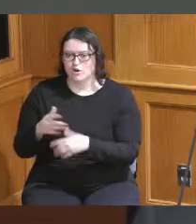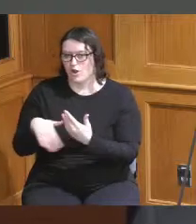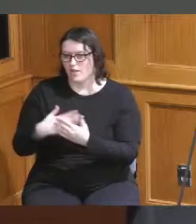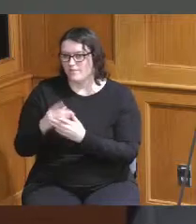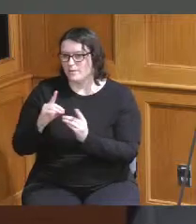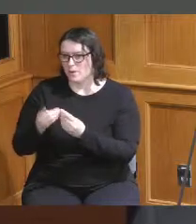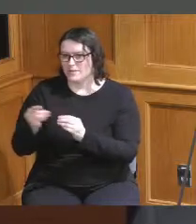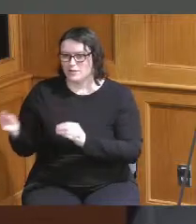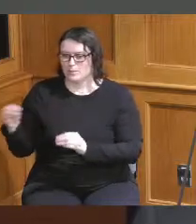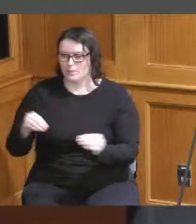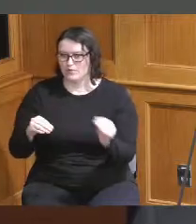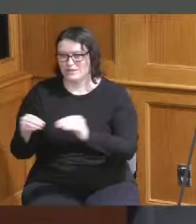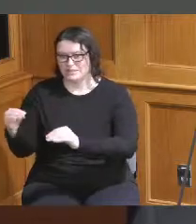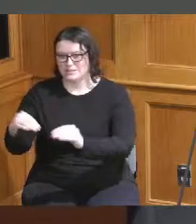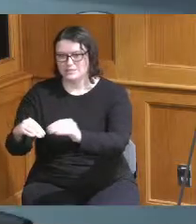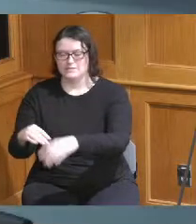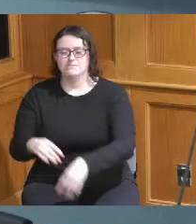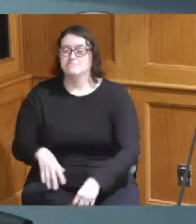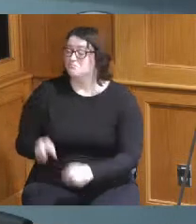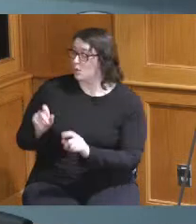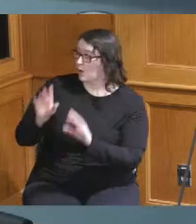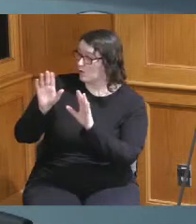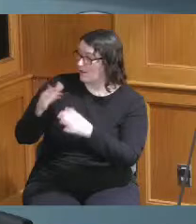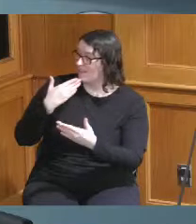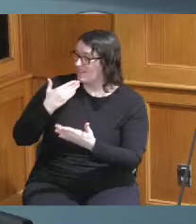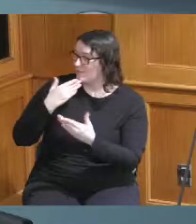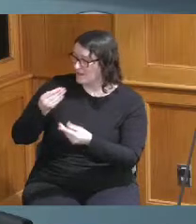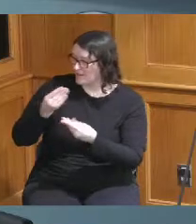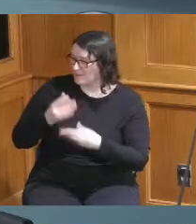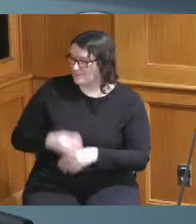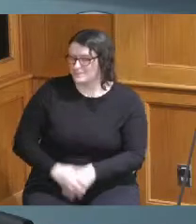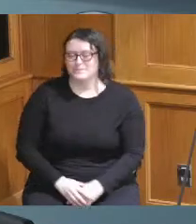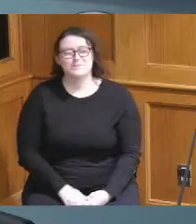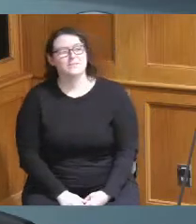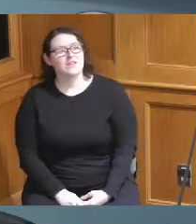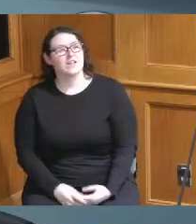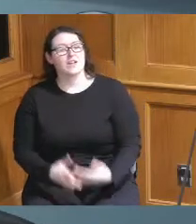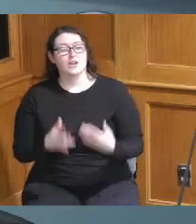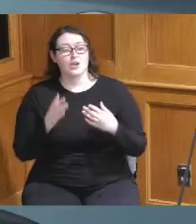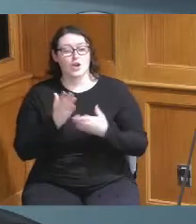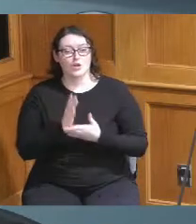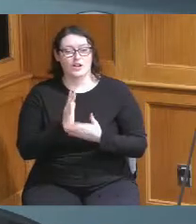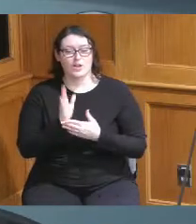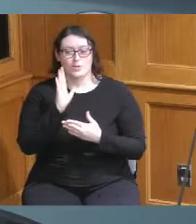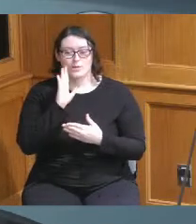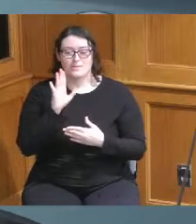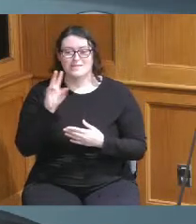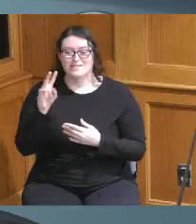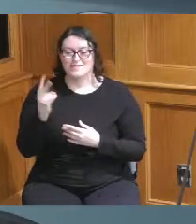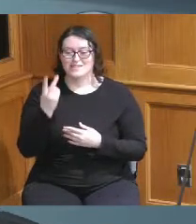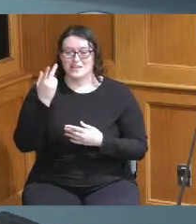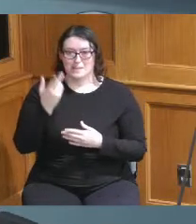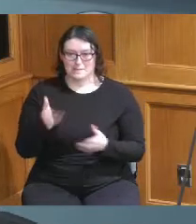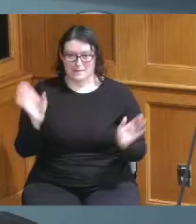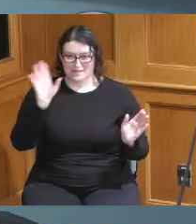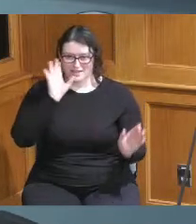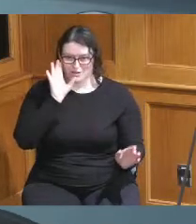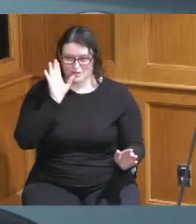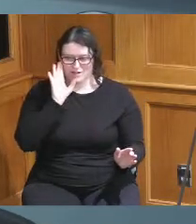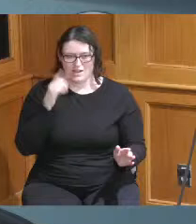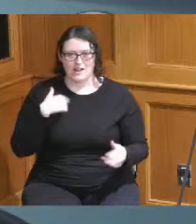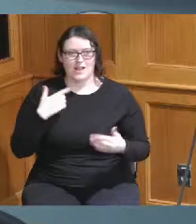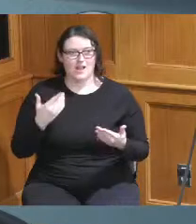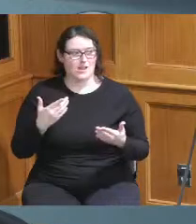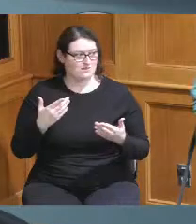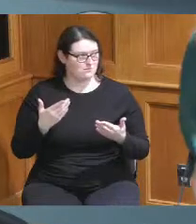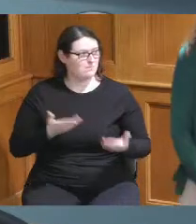board apprised as we move forward. Great, thank you. Thank you for the updates. You're welcome. All right, we're going to move into our second public hearing. So I'm going to make a motion